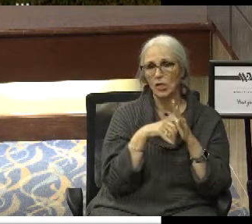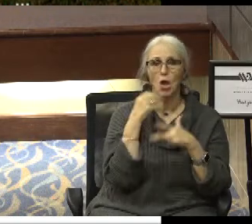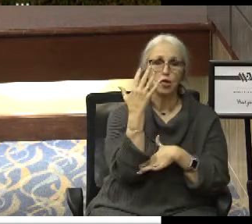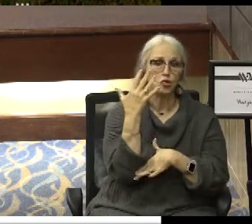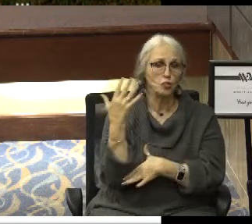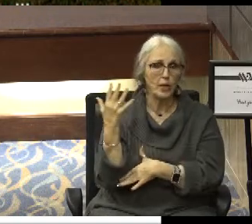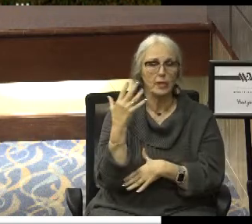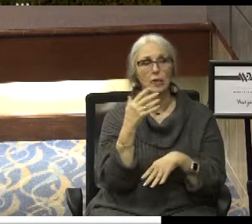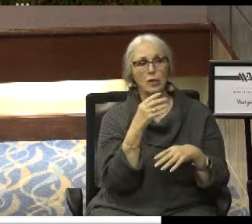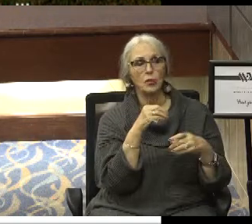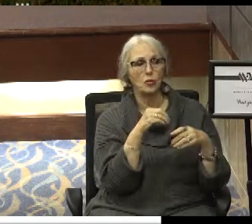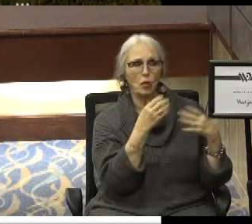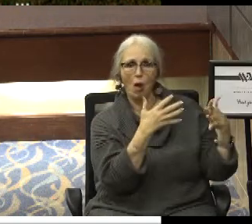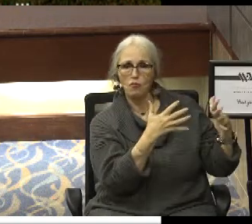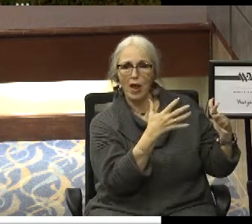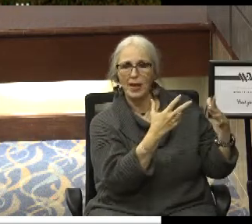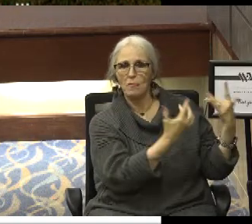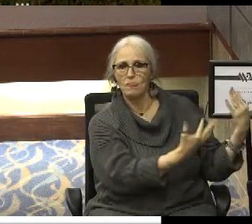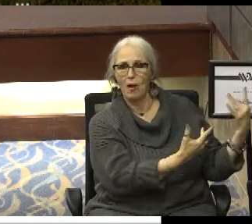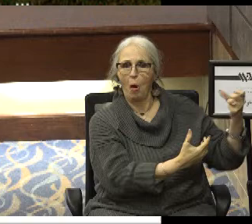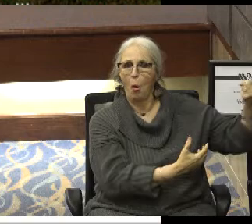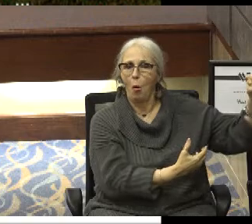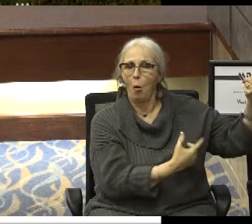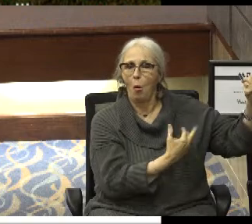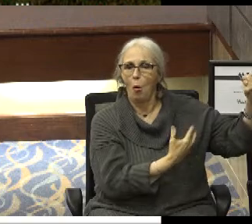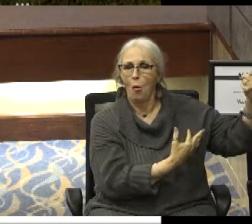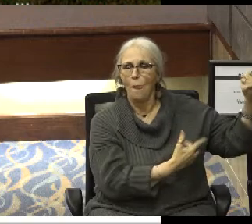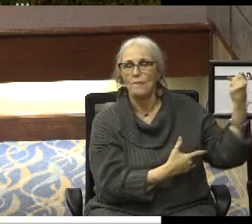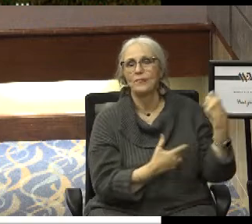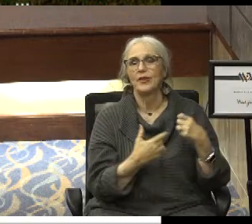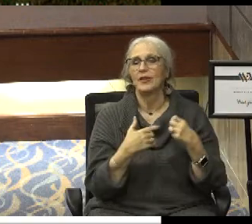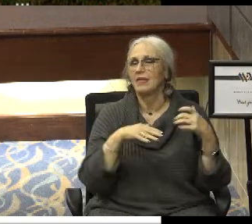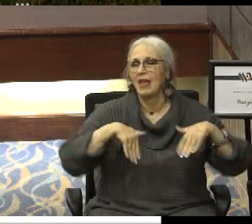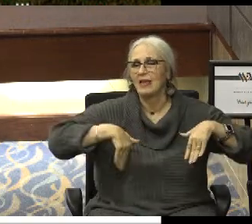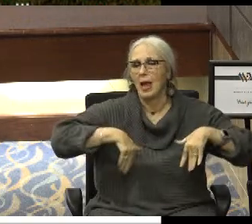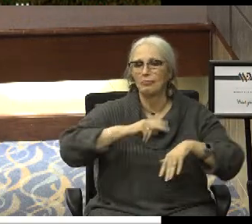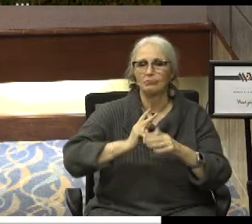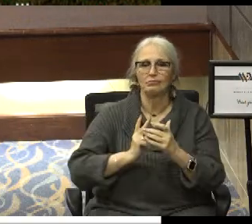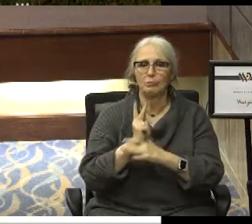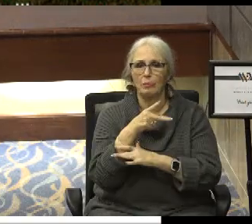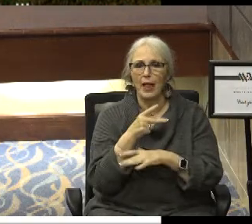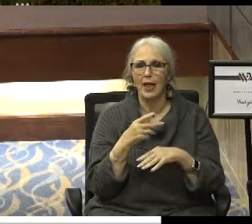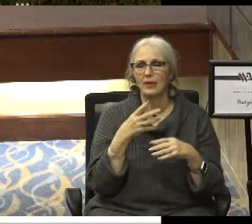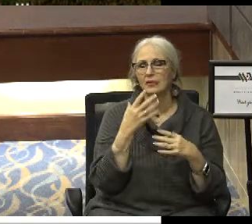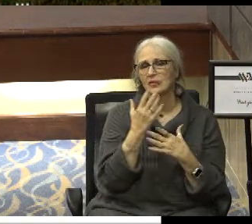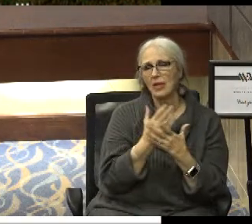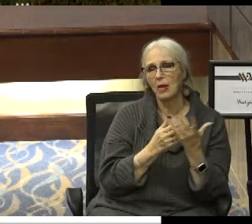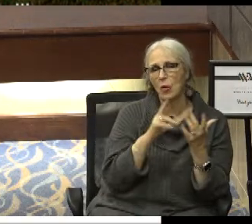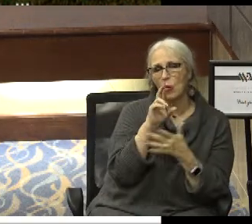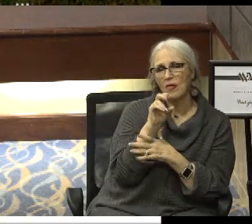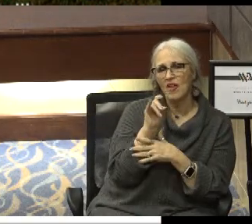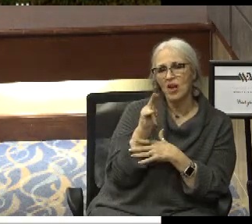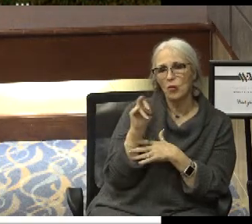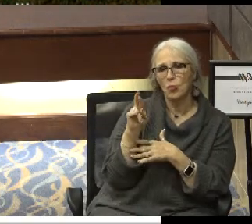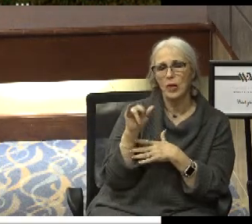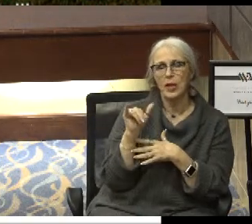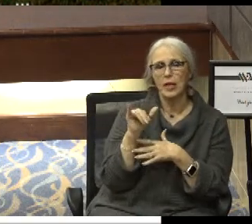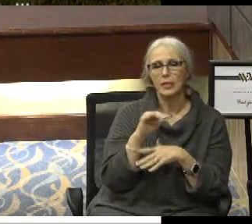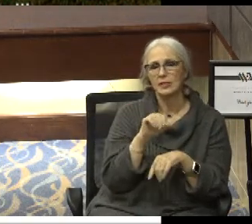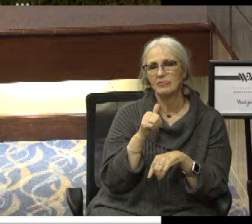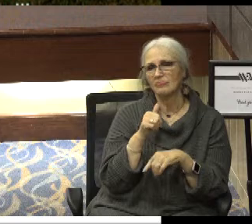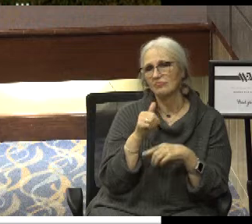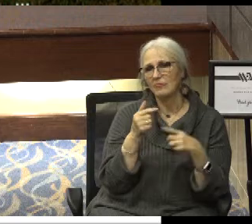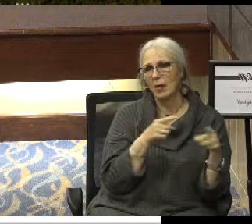sitting in a nursery ready for installation. So we're kind of nearing that point where some of these fineries get put in place.